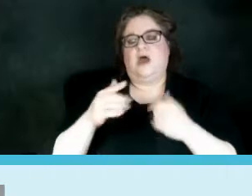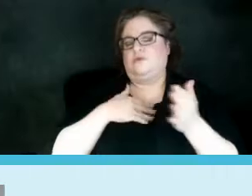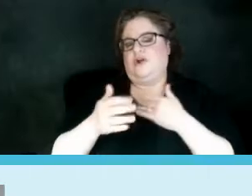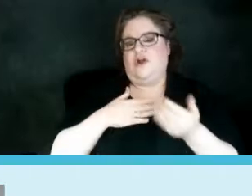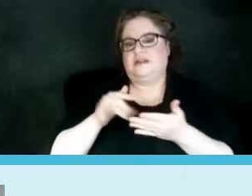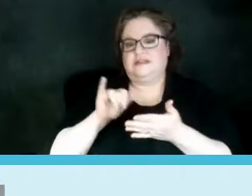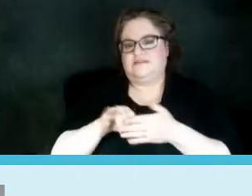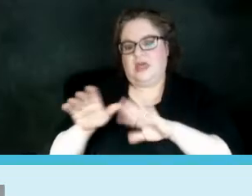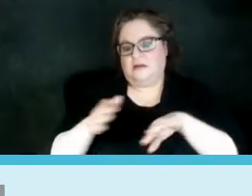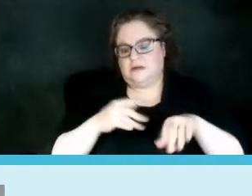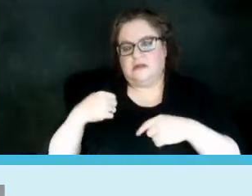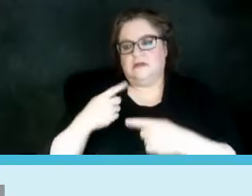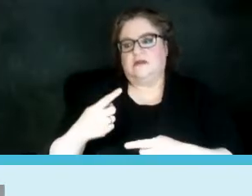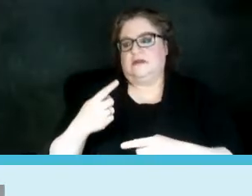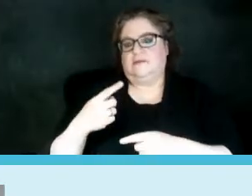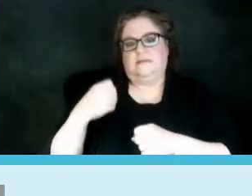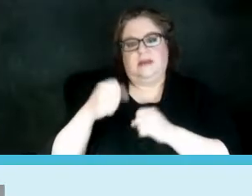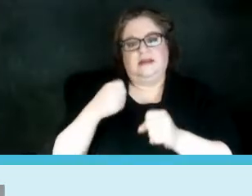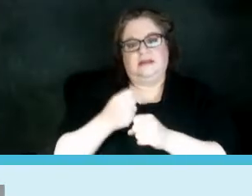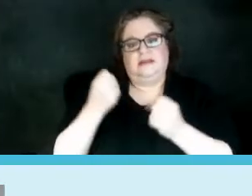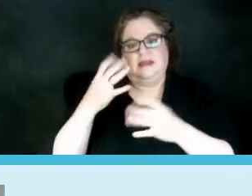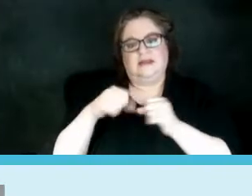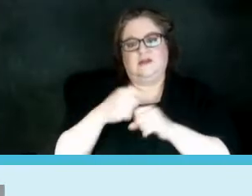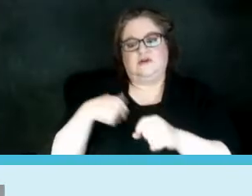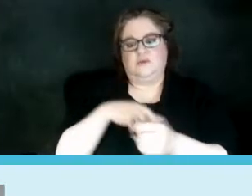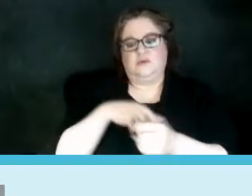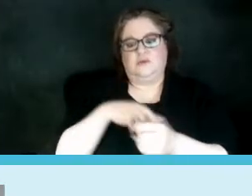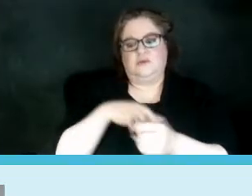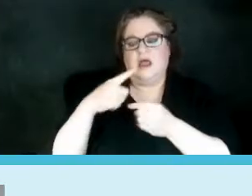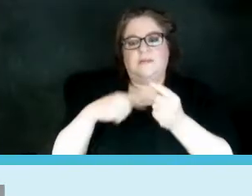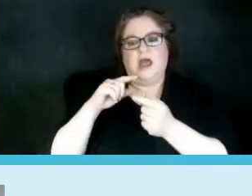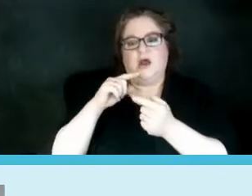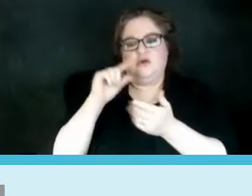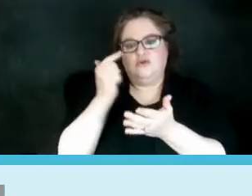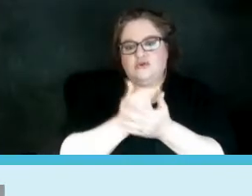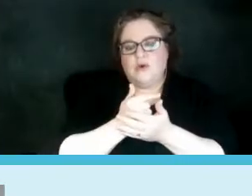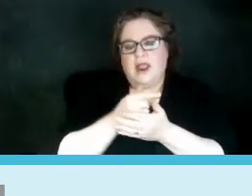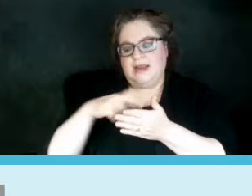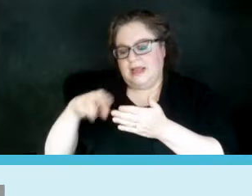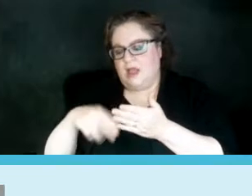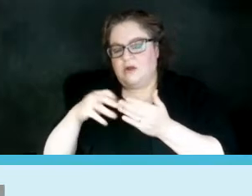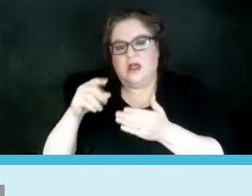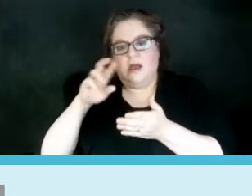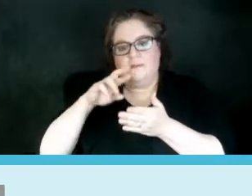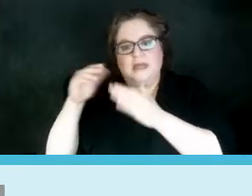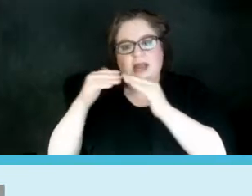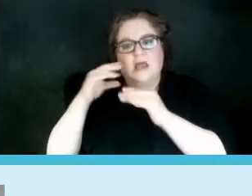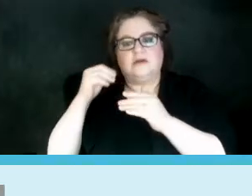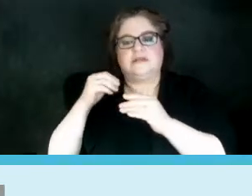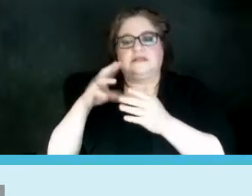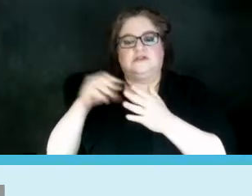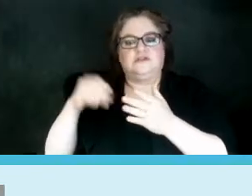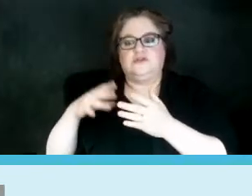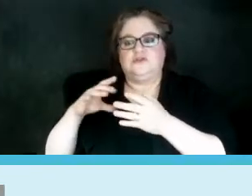of that, throughout the past years, we've continued to have discussions about grading outcome inequities, disparities in student belonging